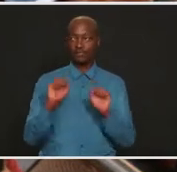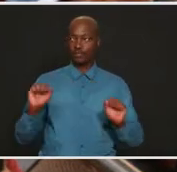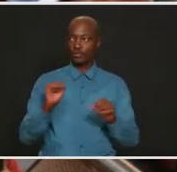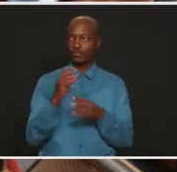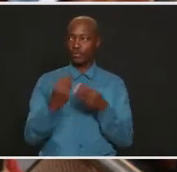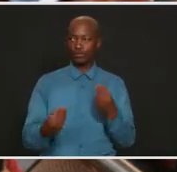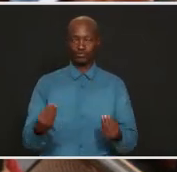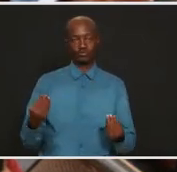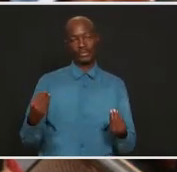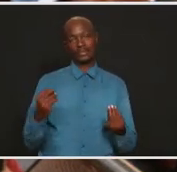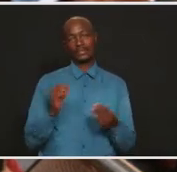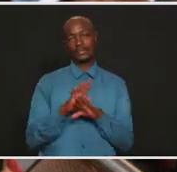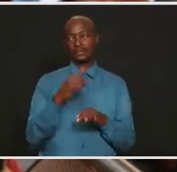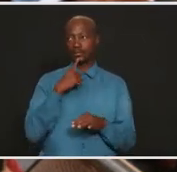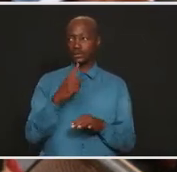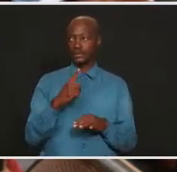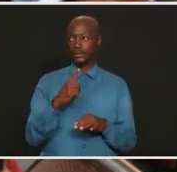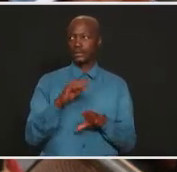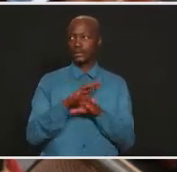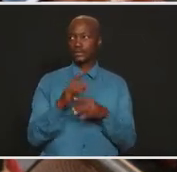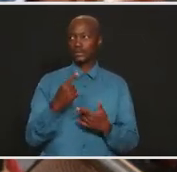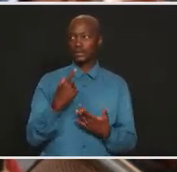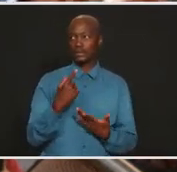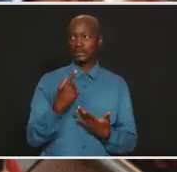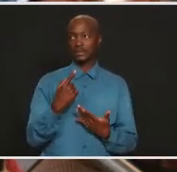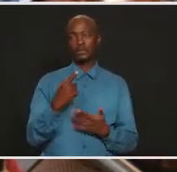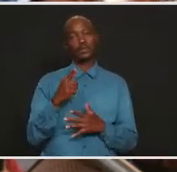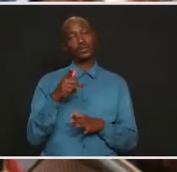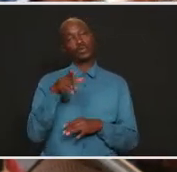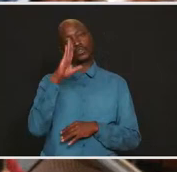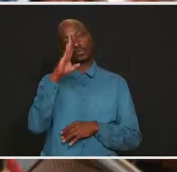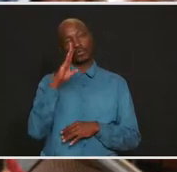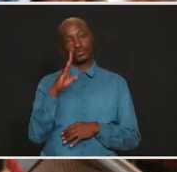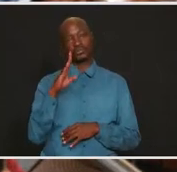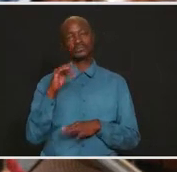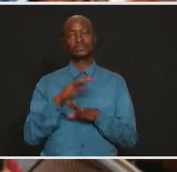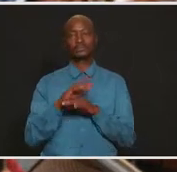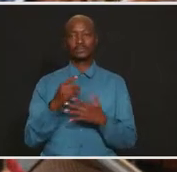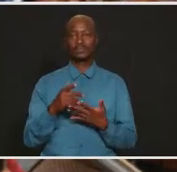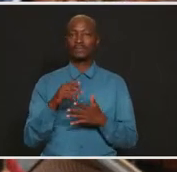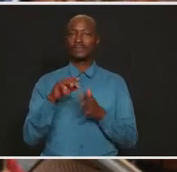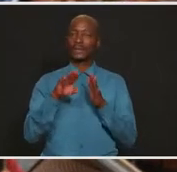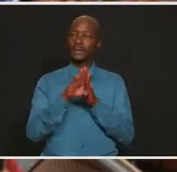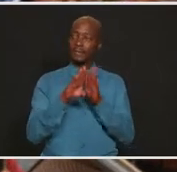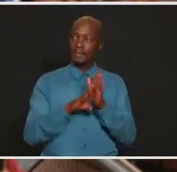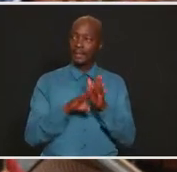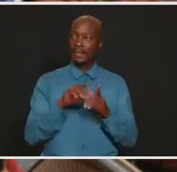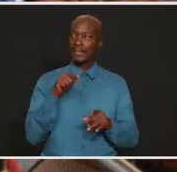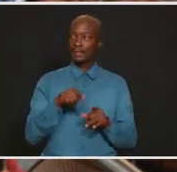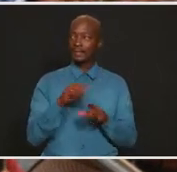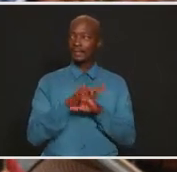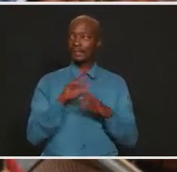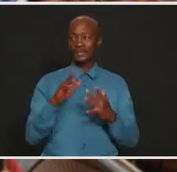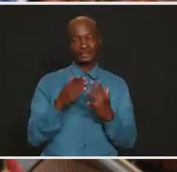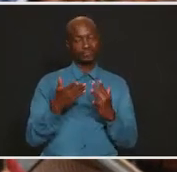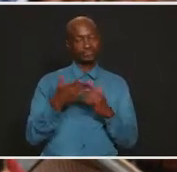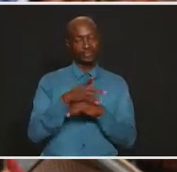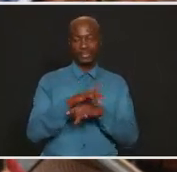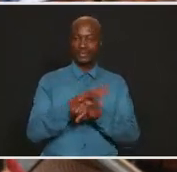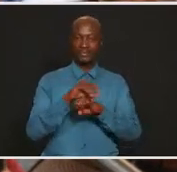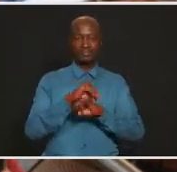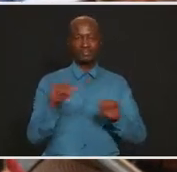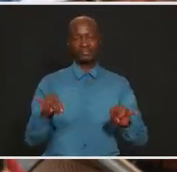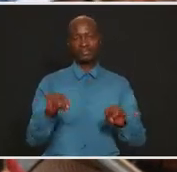we stand in the unattainable authority of Christ the Bella bill is a complete overreach of government